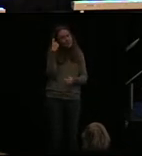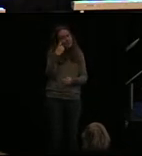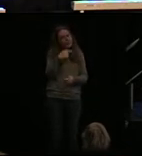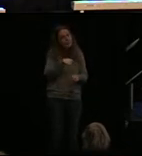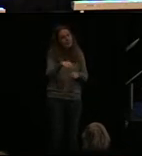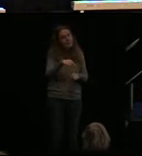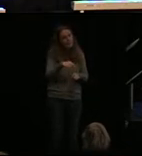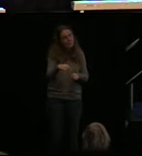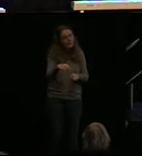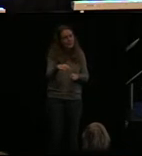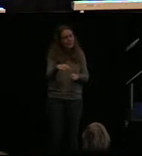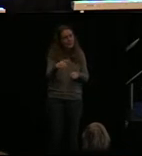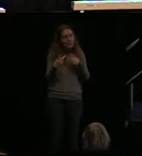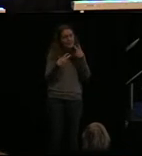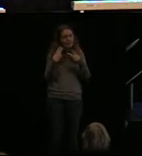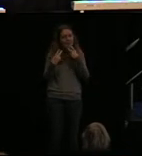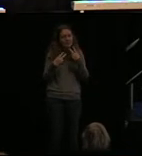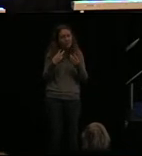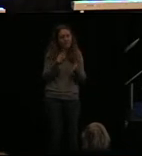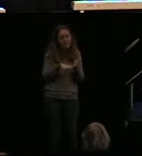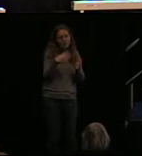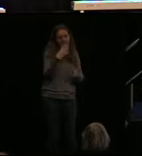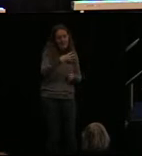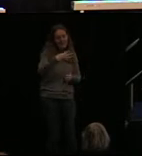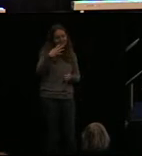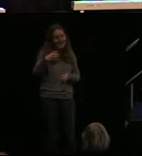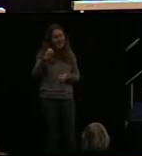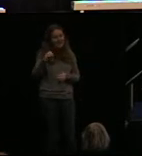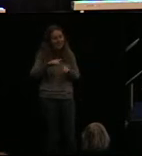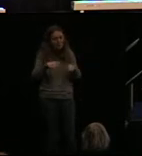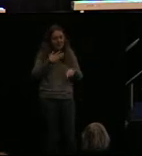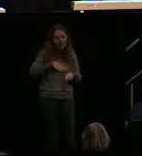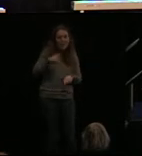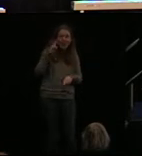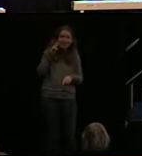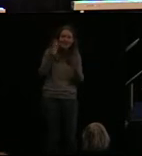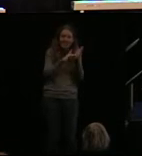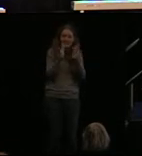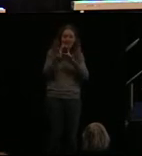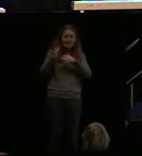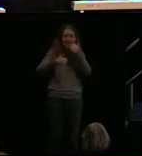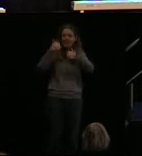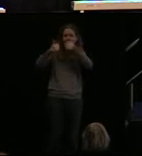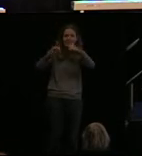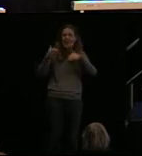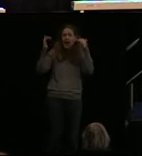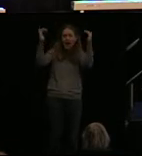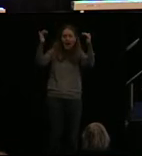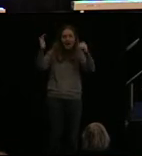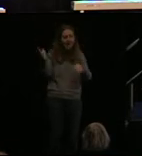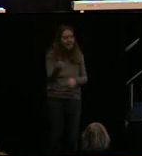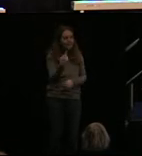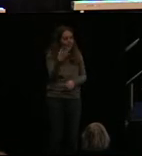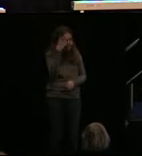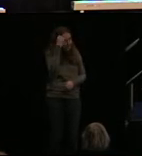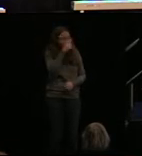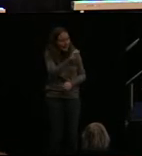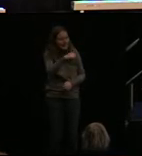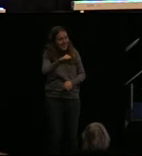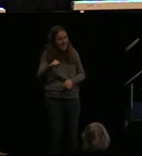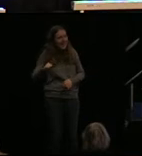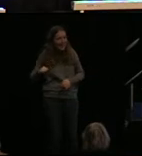very well-known chorus from the 1990s, "We want to see Jesus lifted high." Who remembers that chorus?